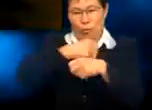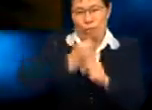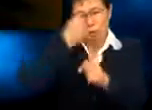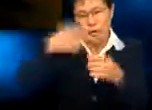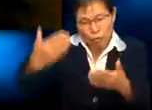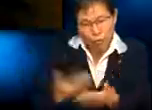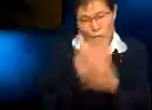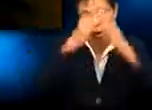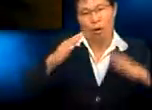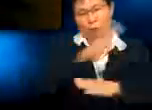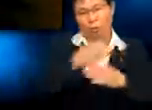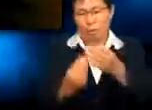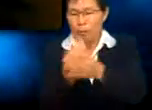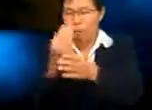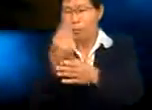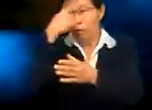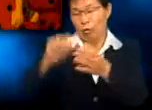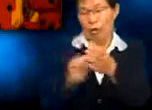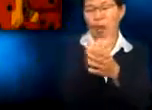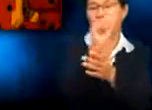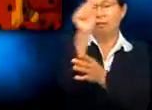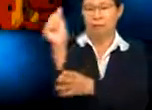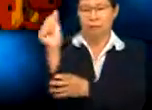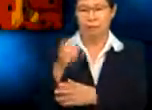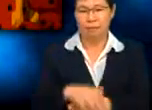the planting of crops for agriculture.